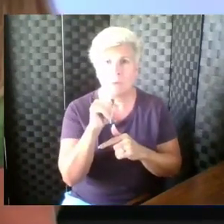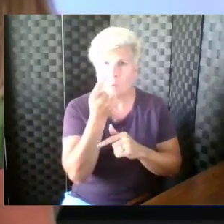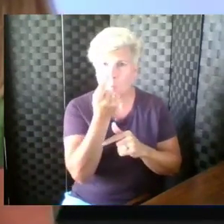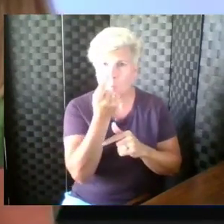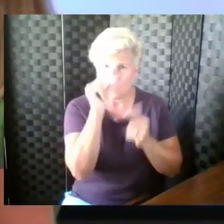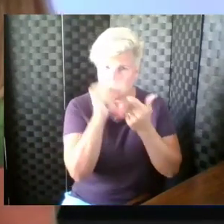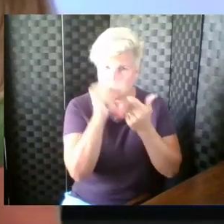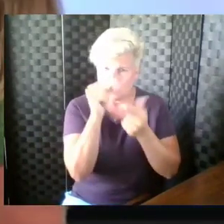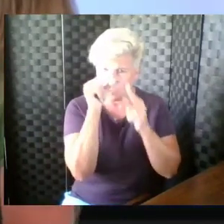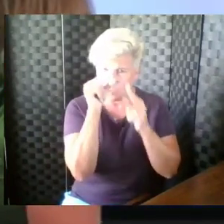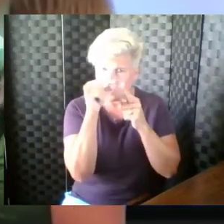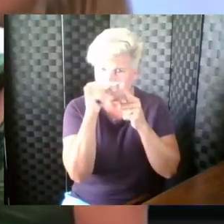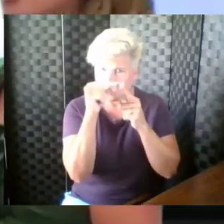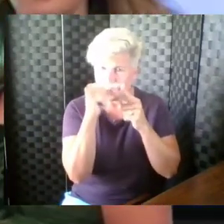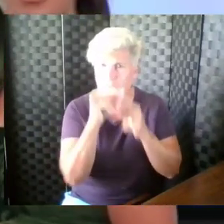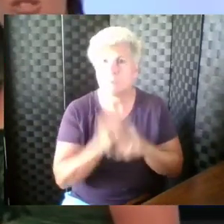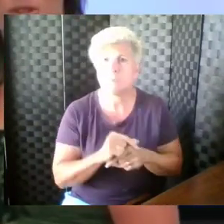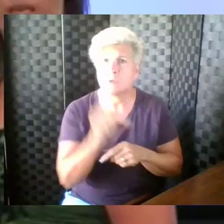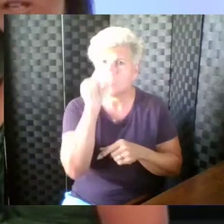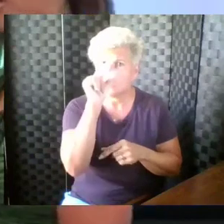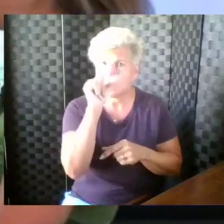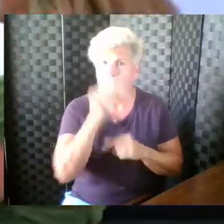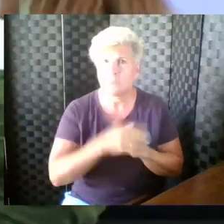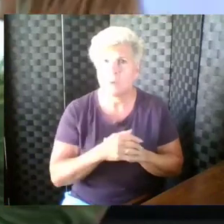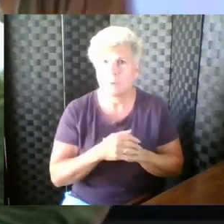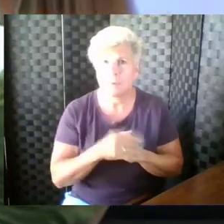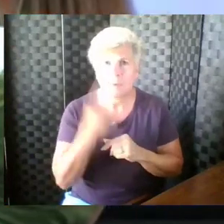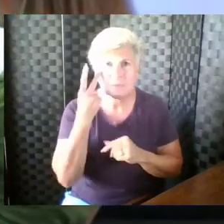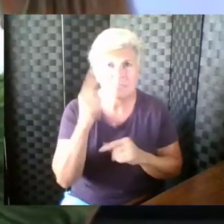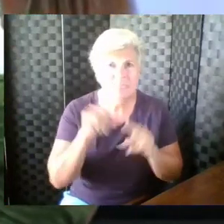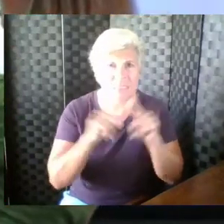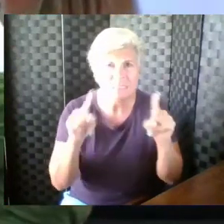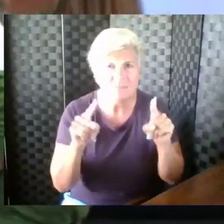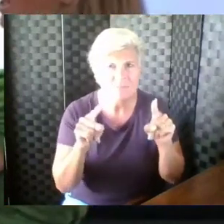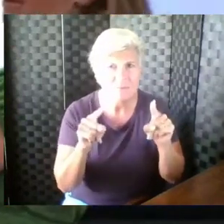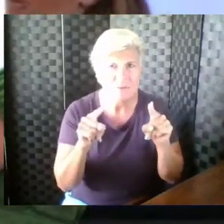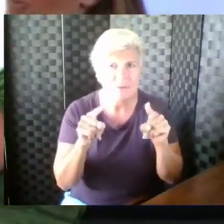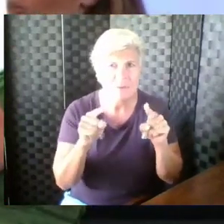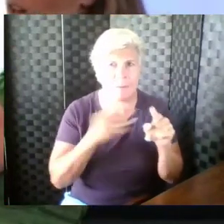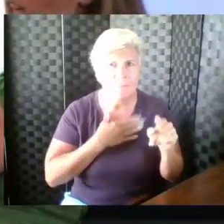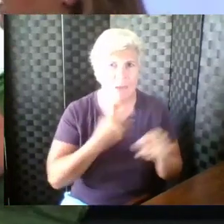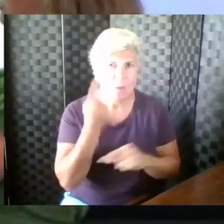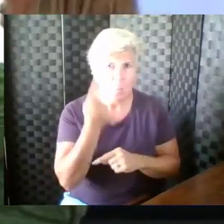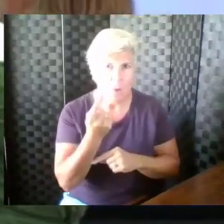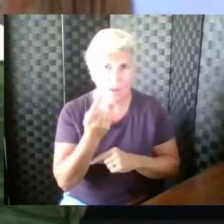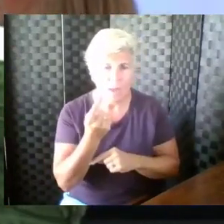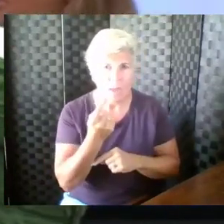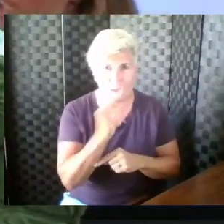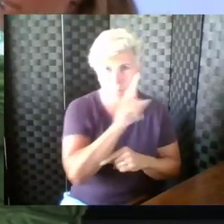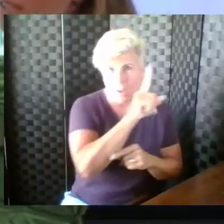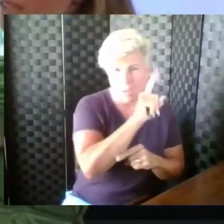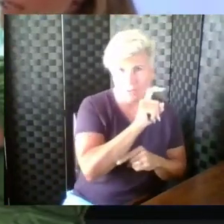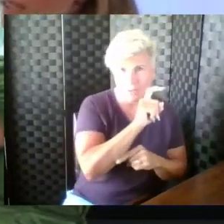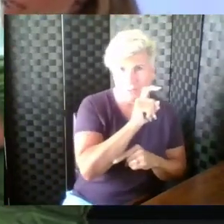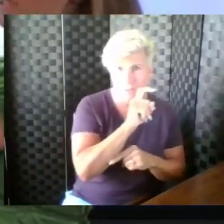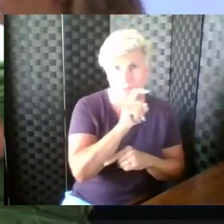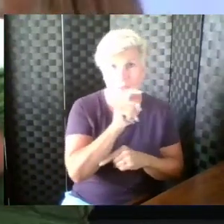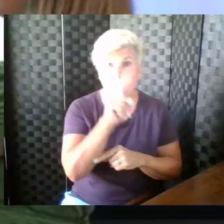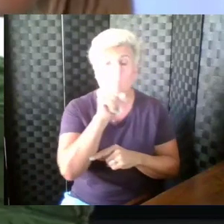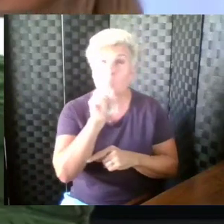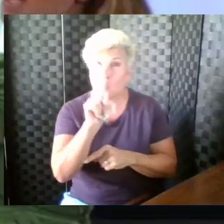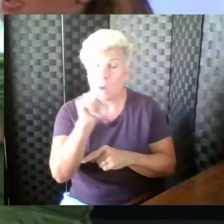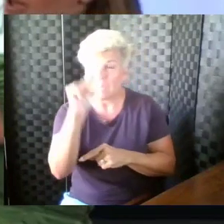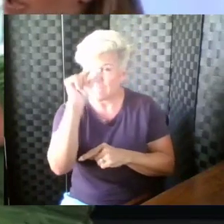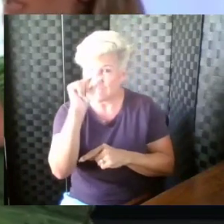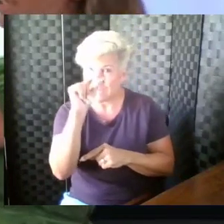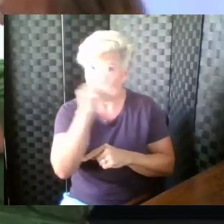single little guy here, we're just going to draw a little square. Can you see the difference between my 1 and my 100? Yeah, this